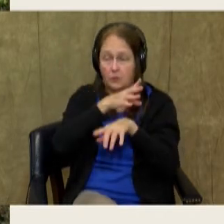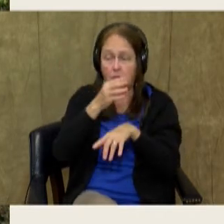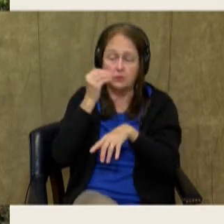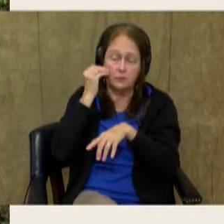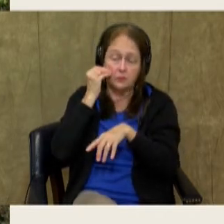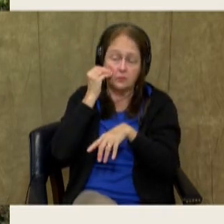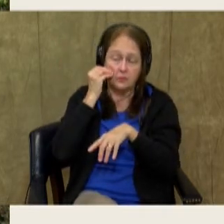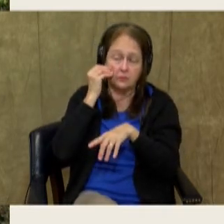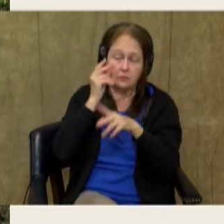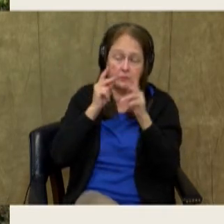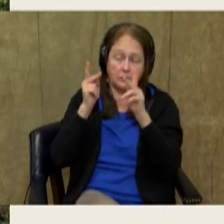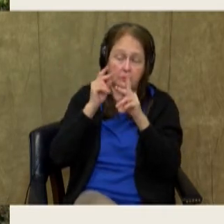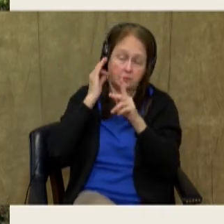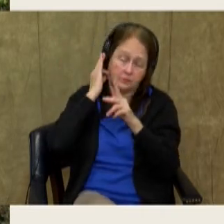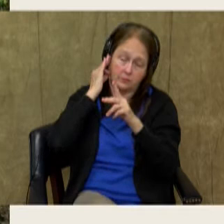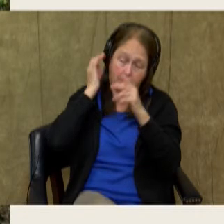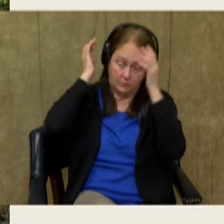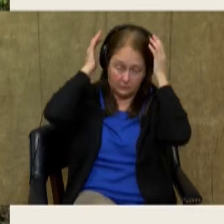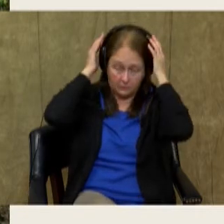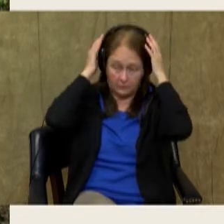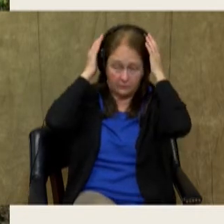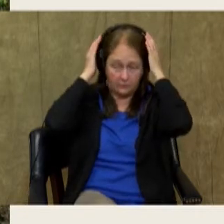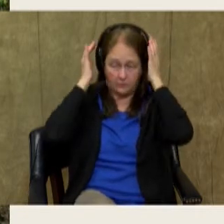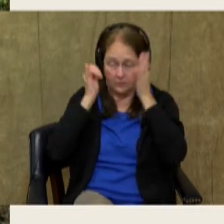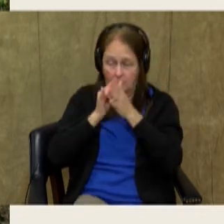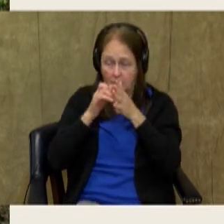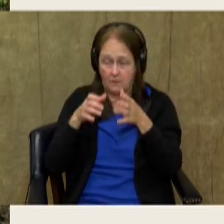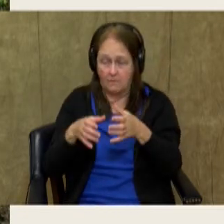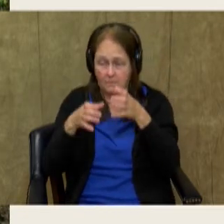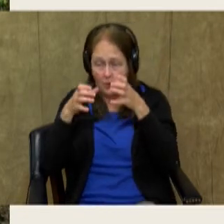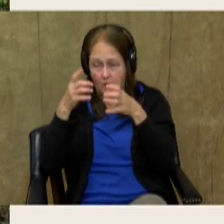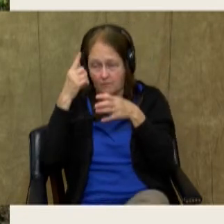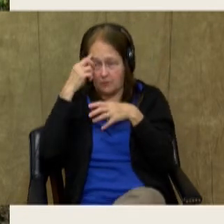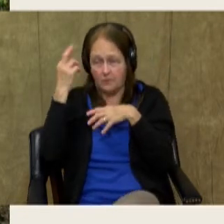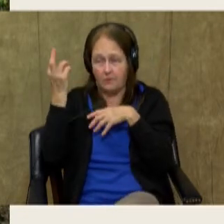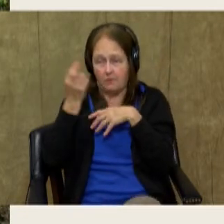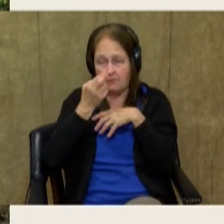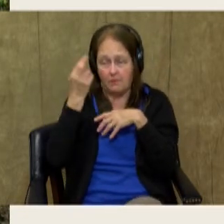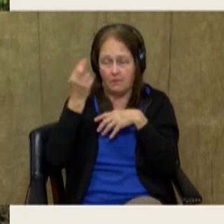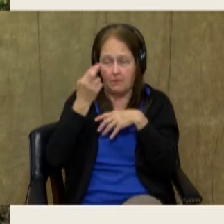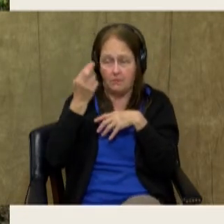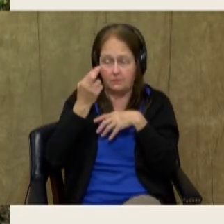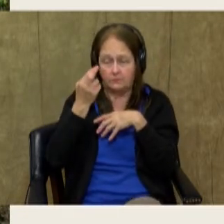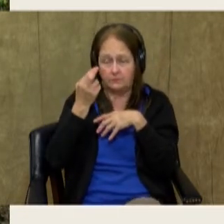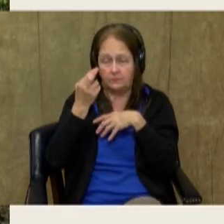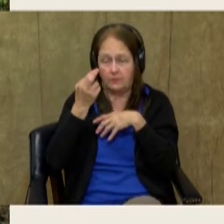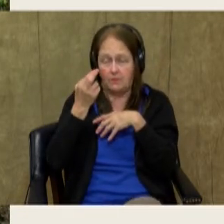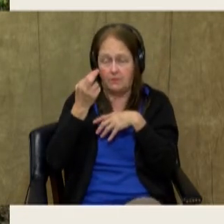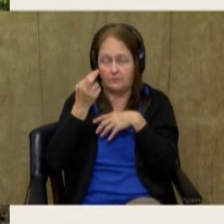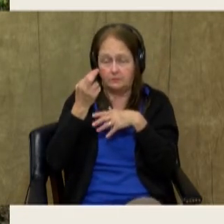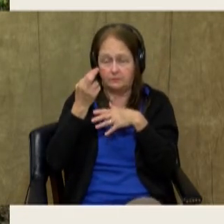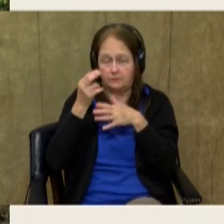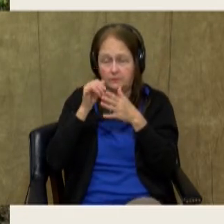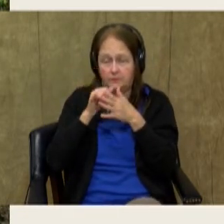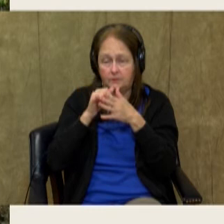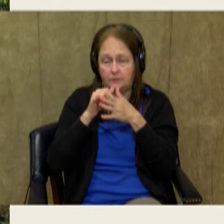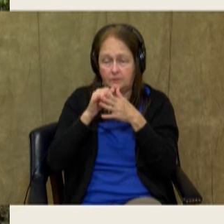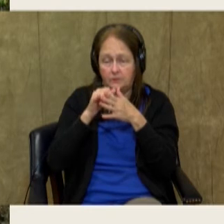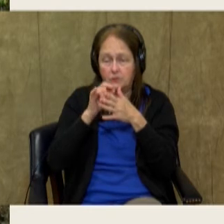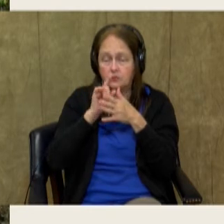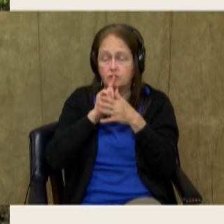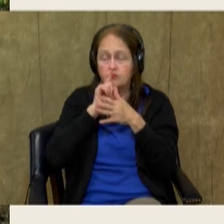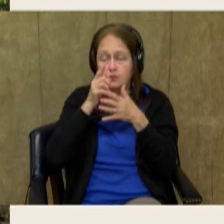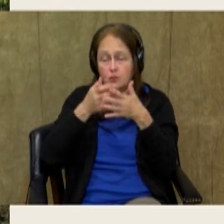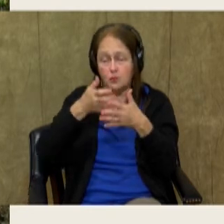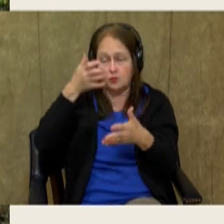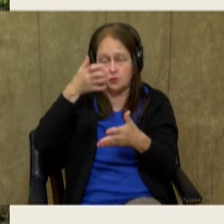how closely people live to the volcano, so there must be a reason. And that reason is simply that this is the